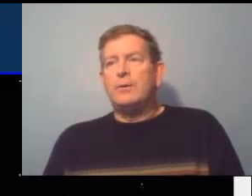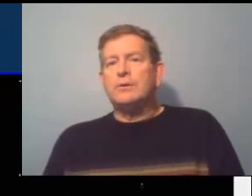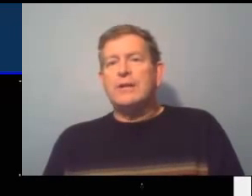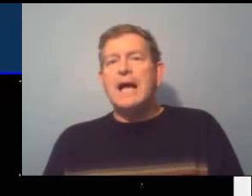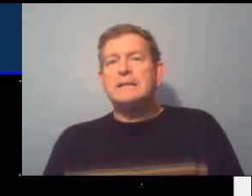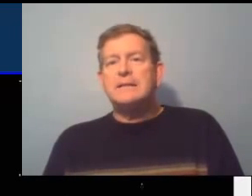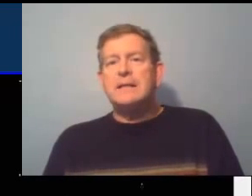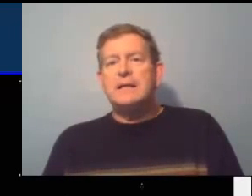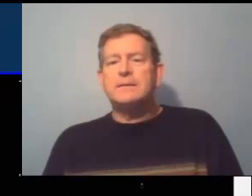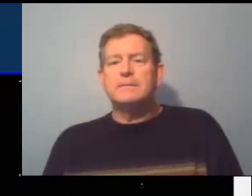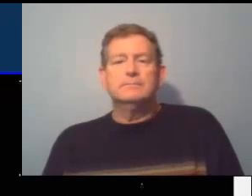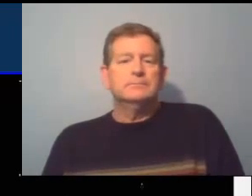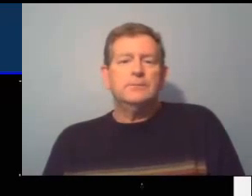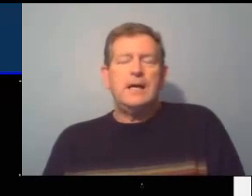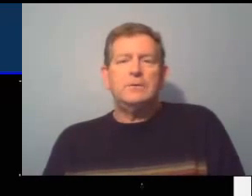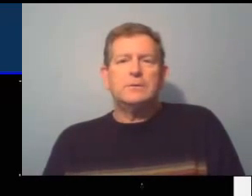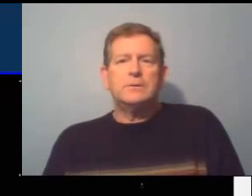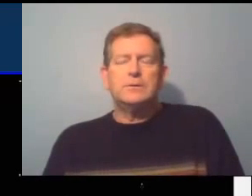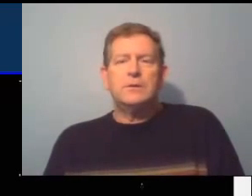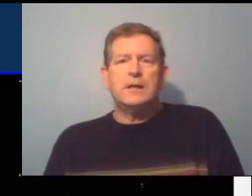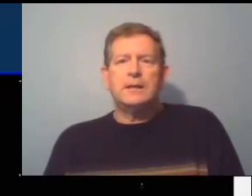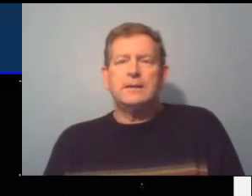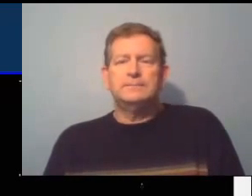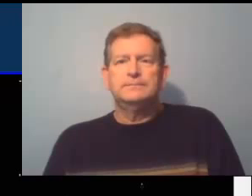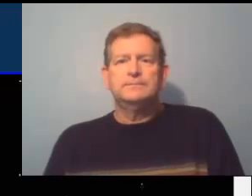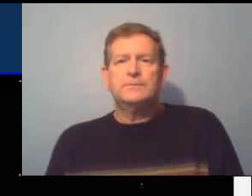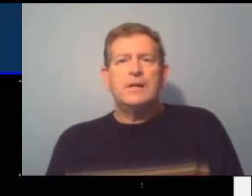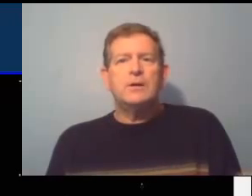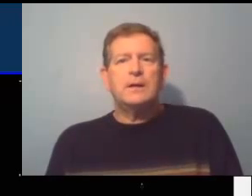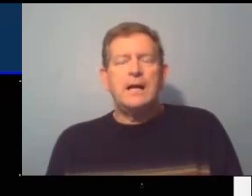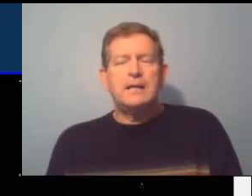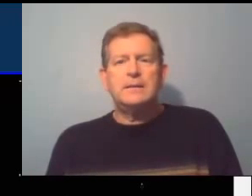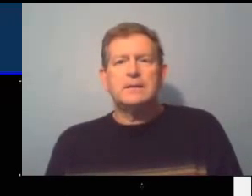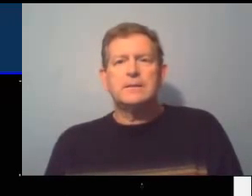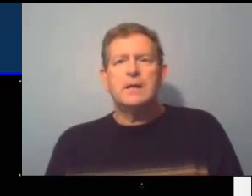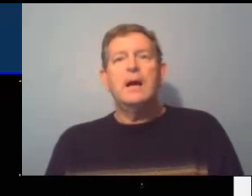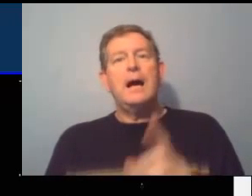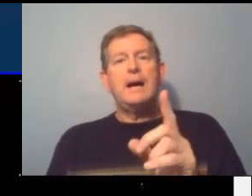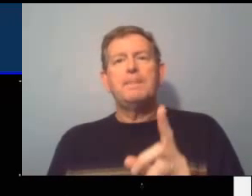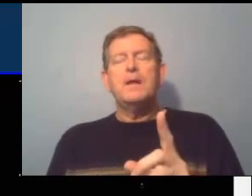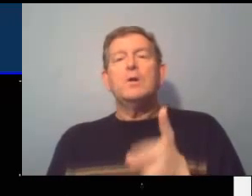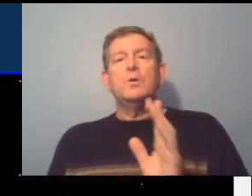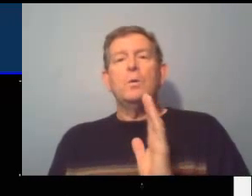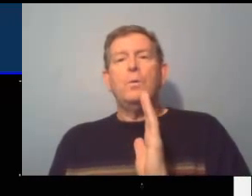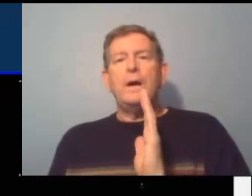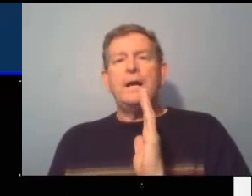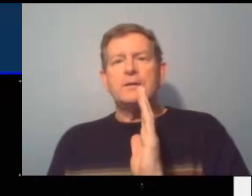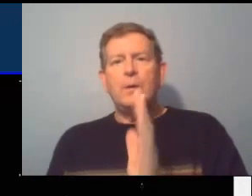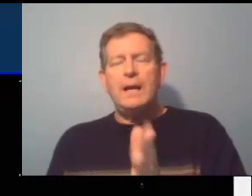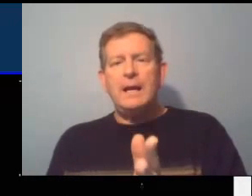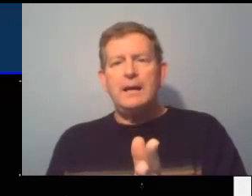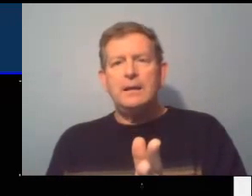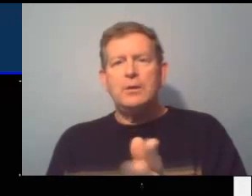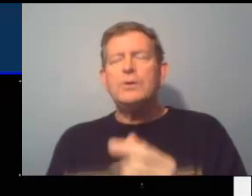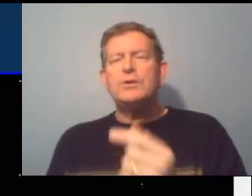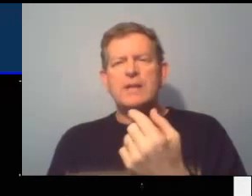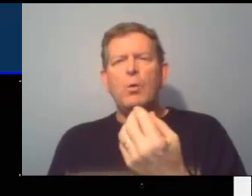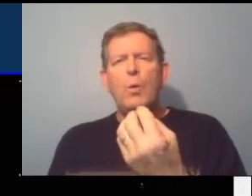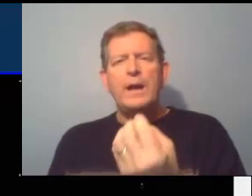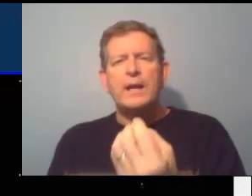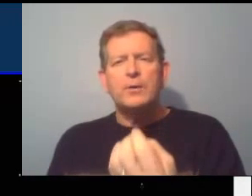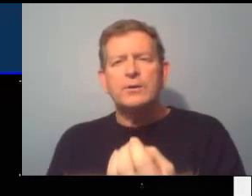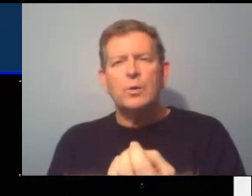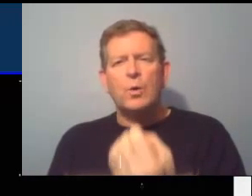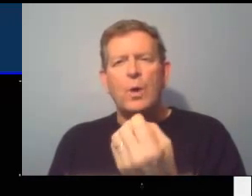Mamá lava los trastes, bueno, digo gracias. Yo voy a la escuela. You wish you